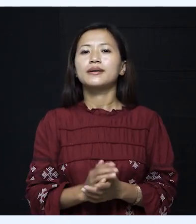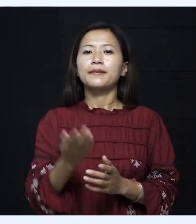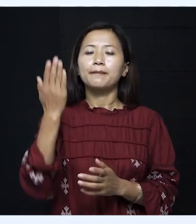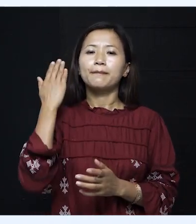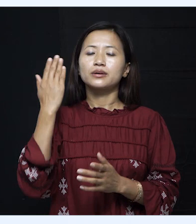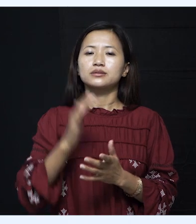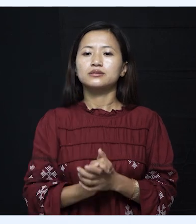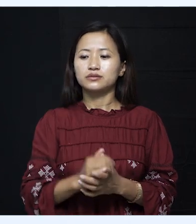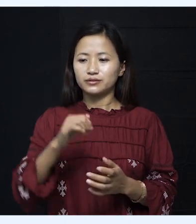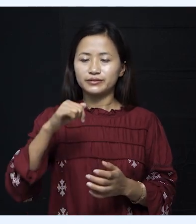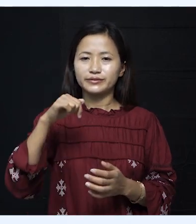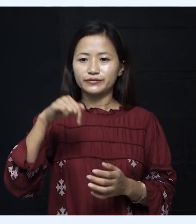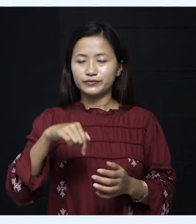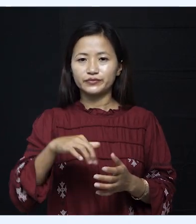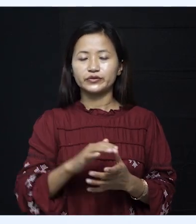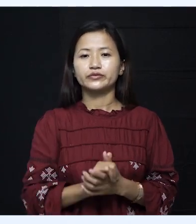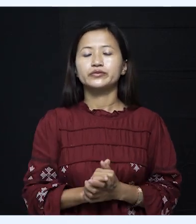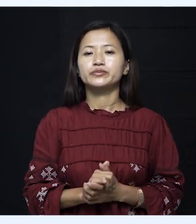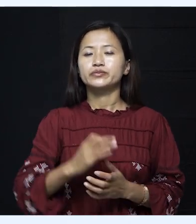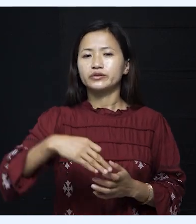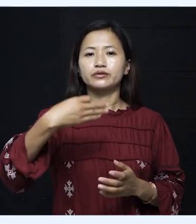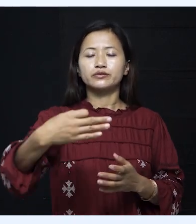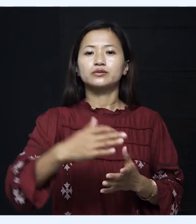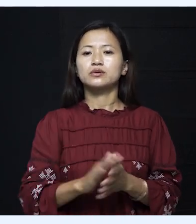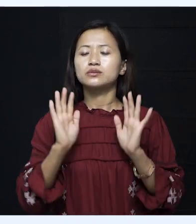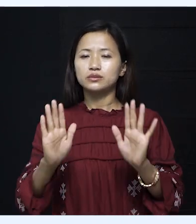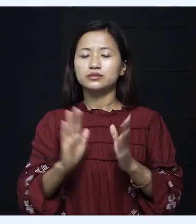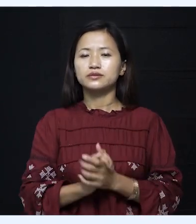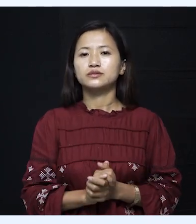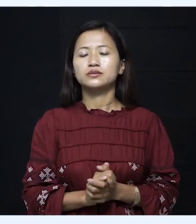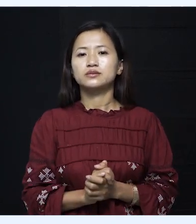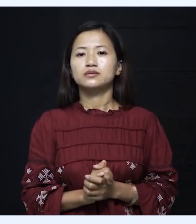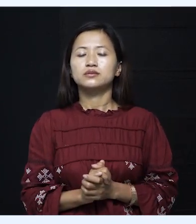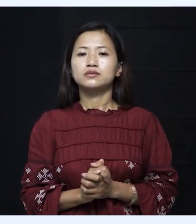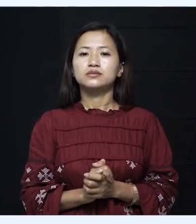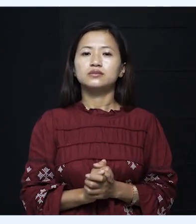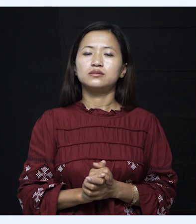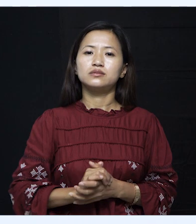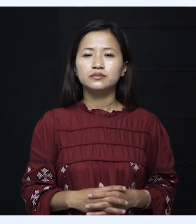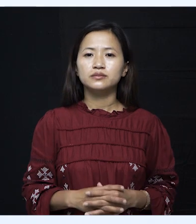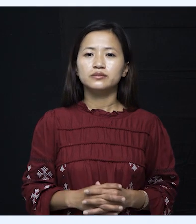simple future here. So that's what we have here.